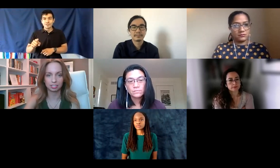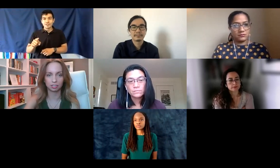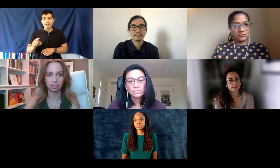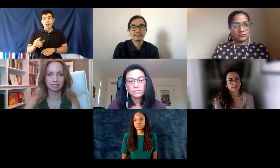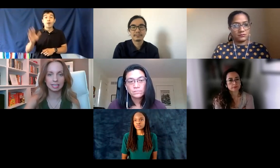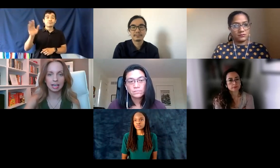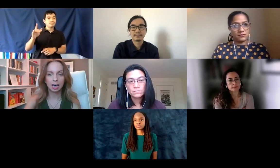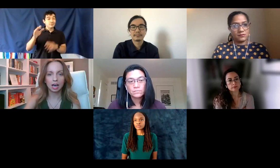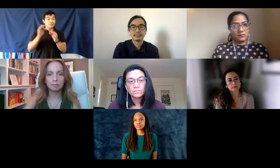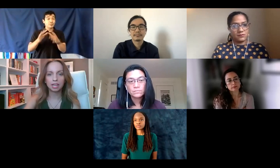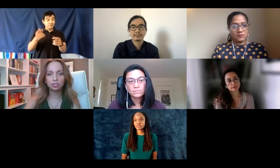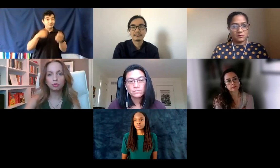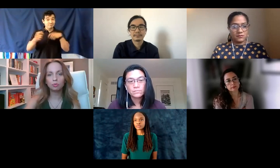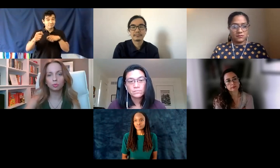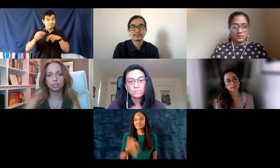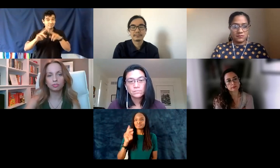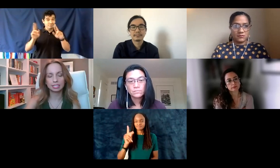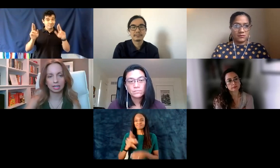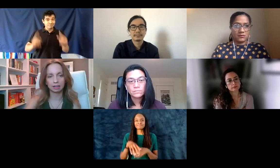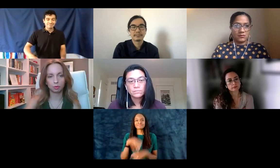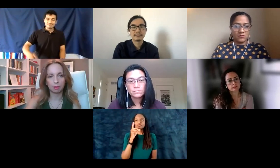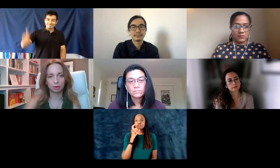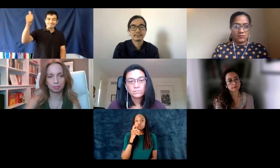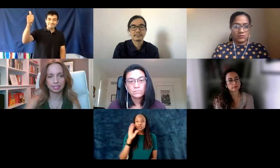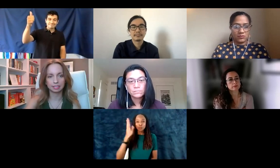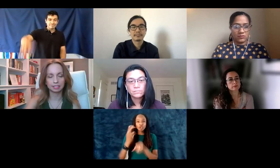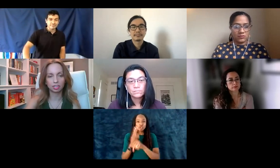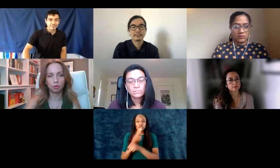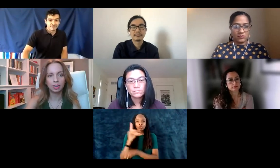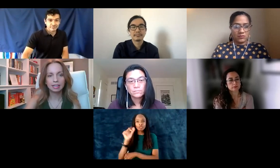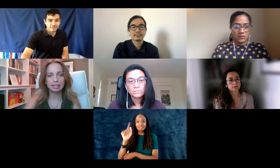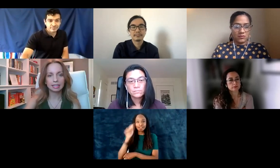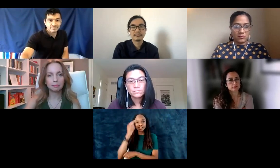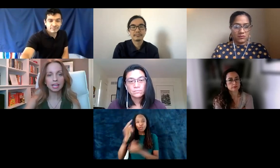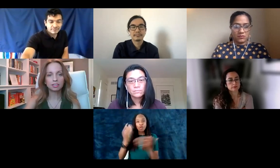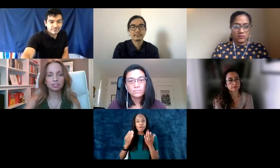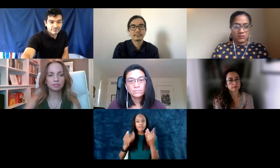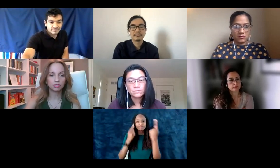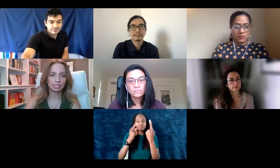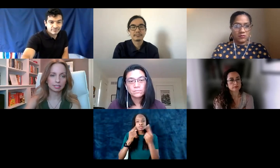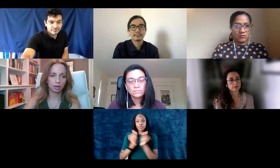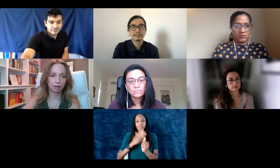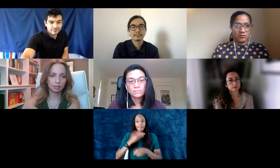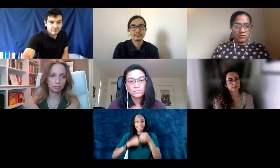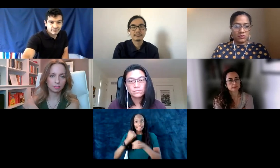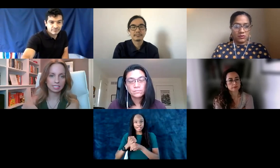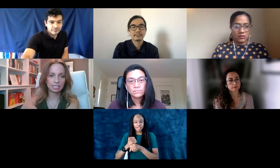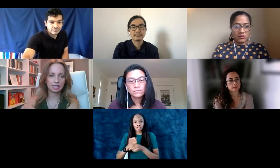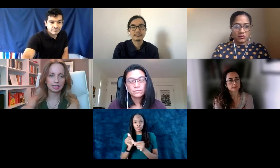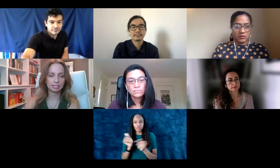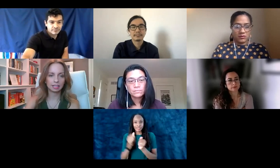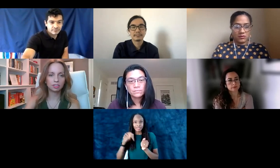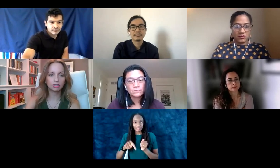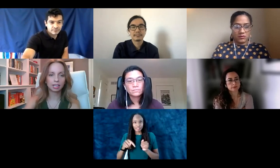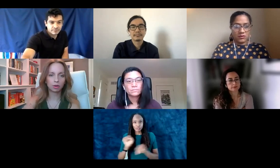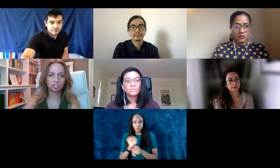actually to start. And who will use the data for what purposes? And so in my years of doing this work, we sort of see that